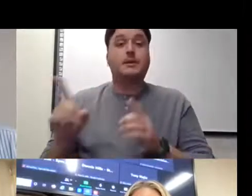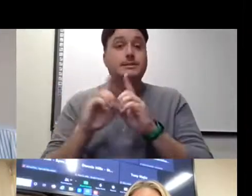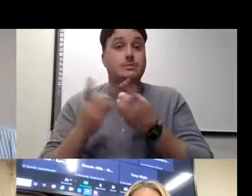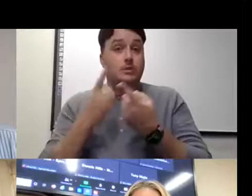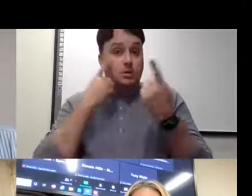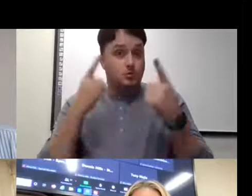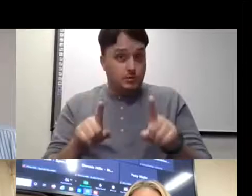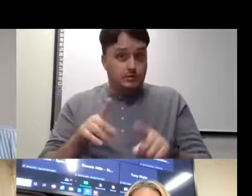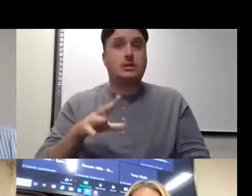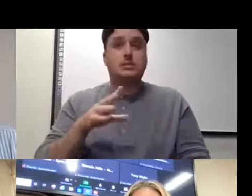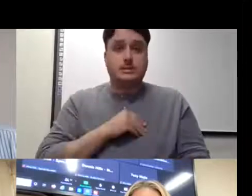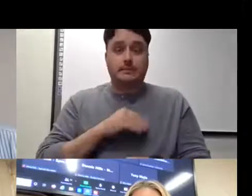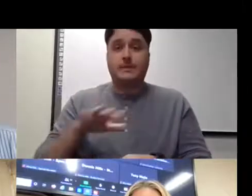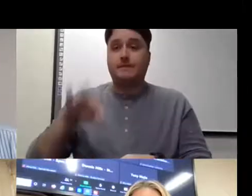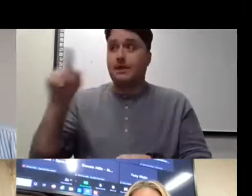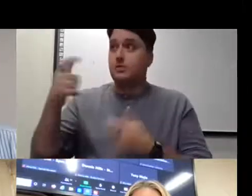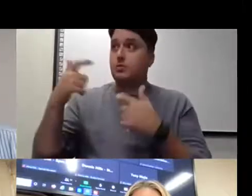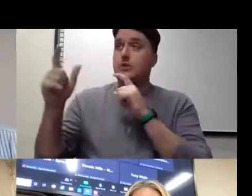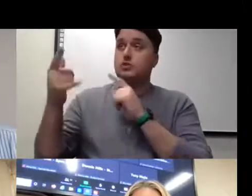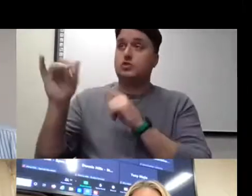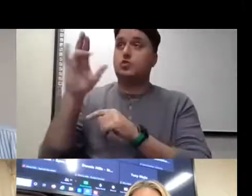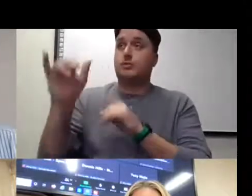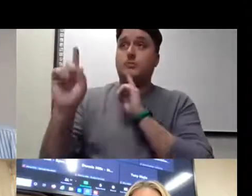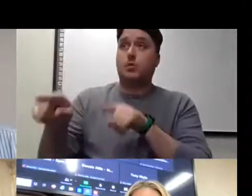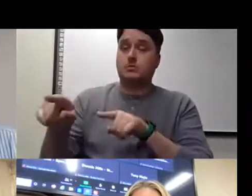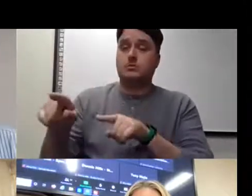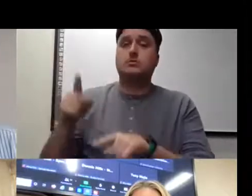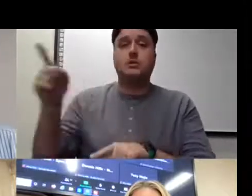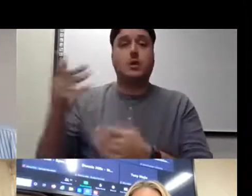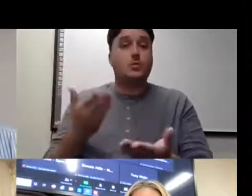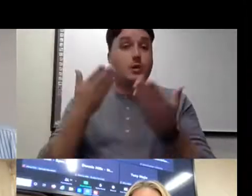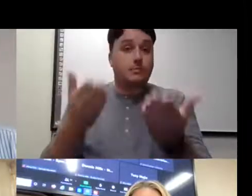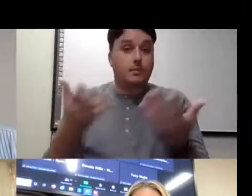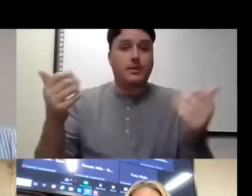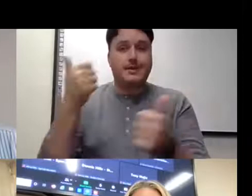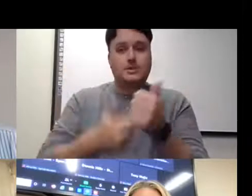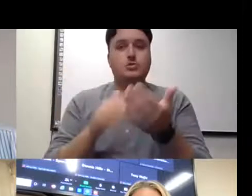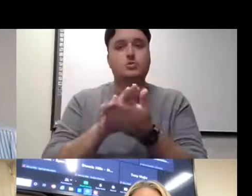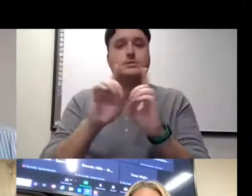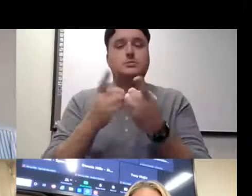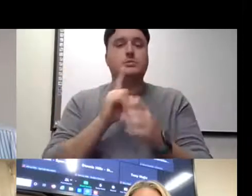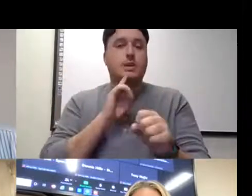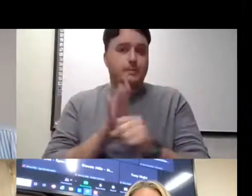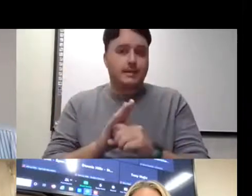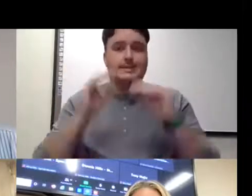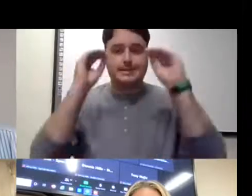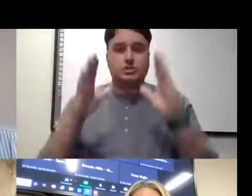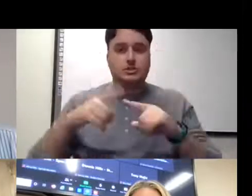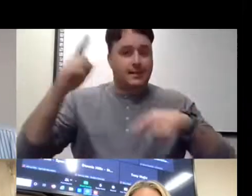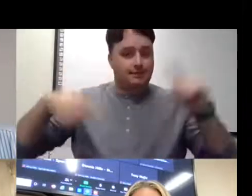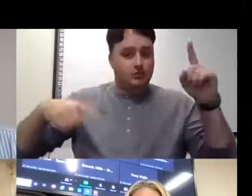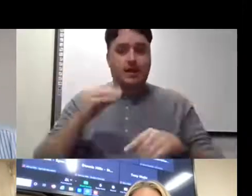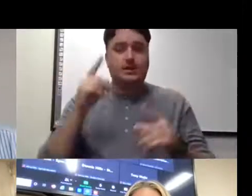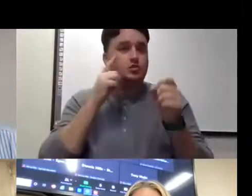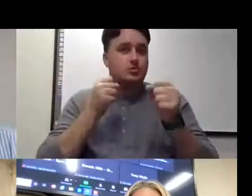and accepts the findings in the grand jury report, and the grand jury recommends that each school district commit to teacher diversity in its strategic